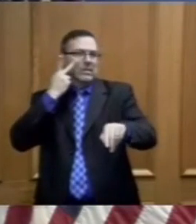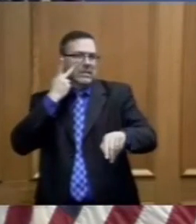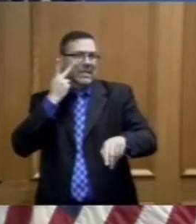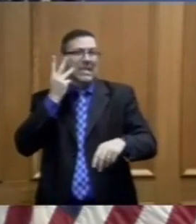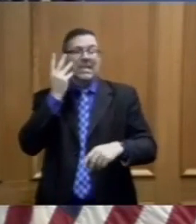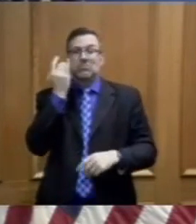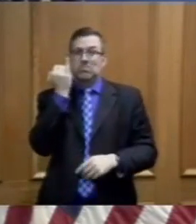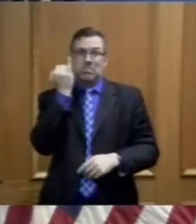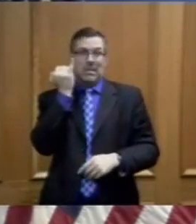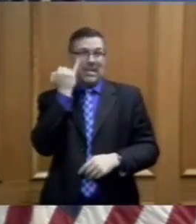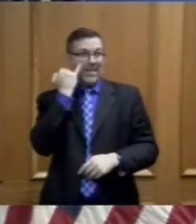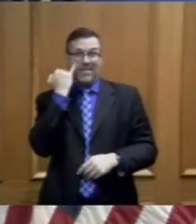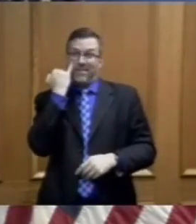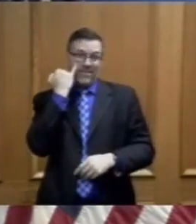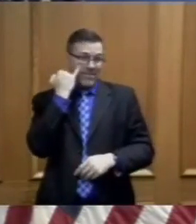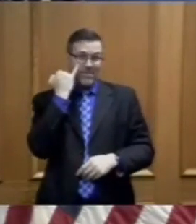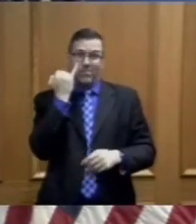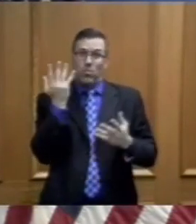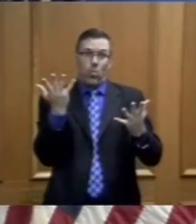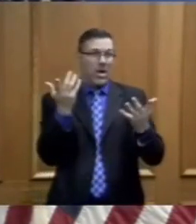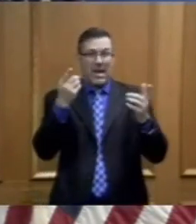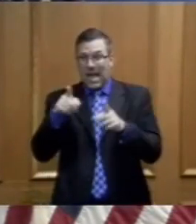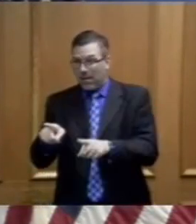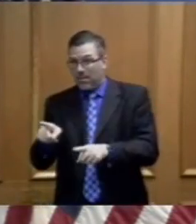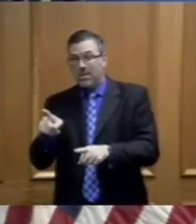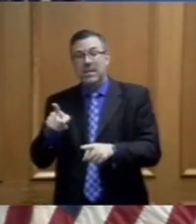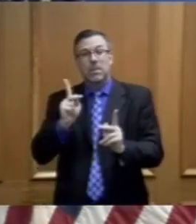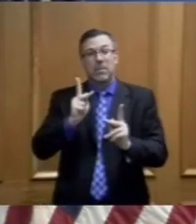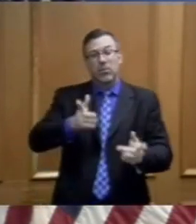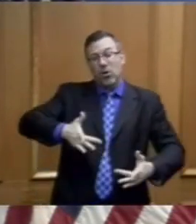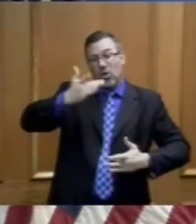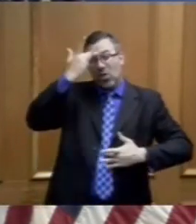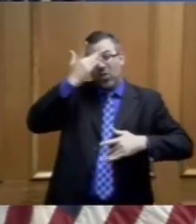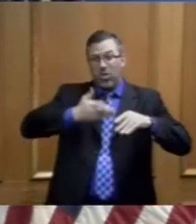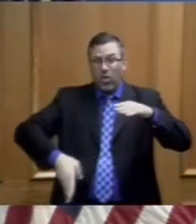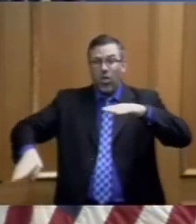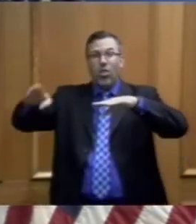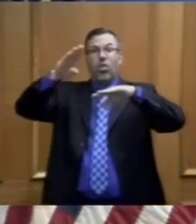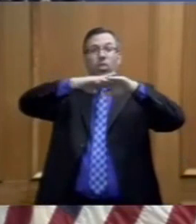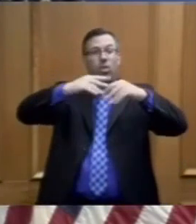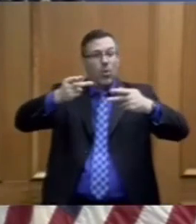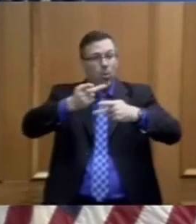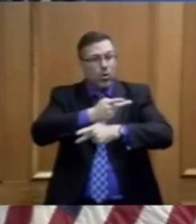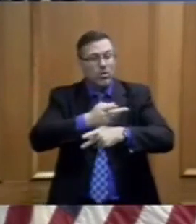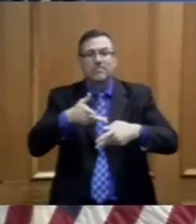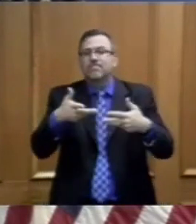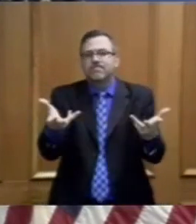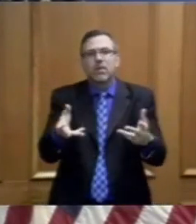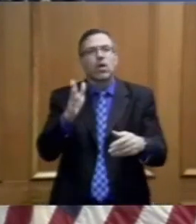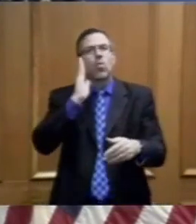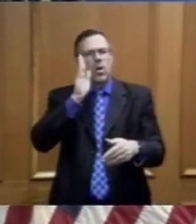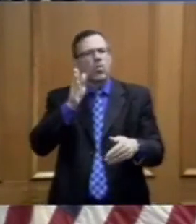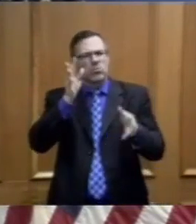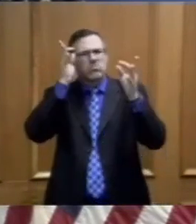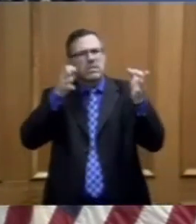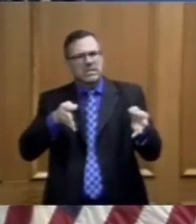we see in this surge and what we think the situation is going to be going forward. We'll be making a decision there before too